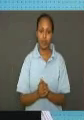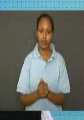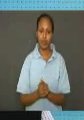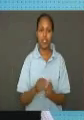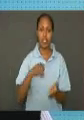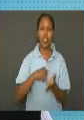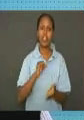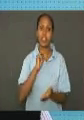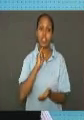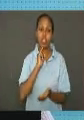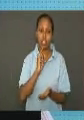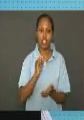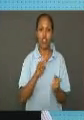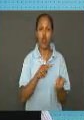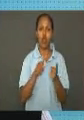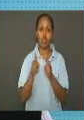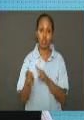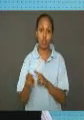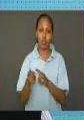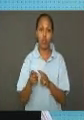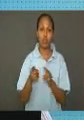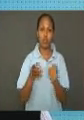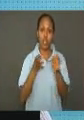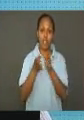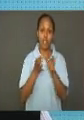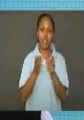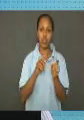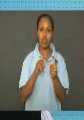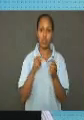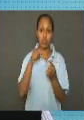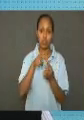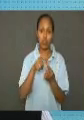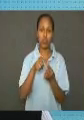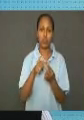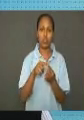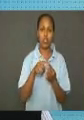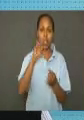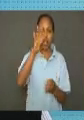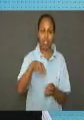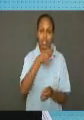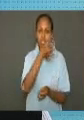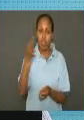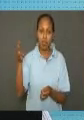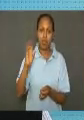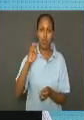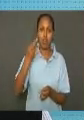It is also referred to as a table